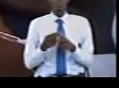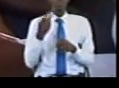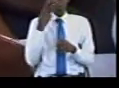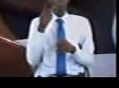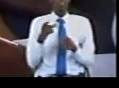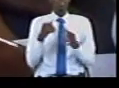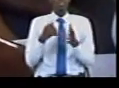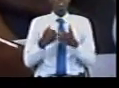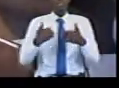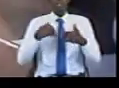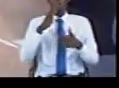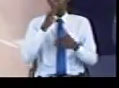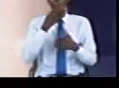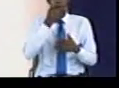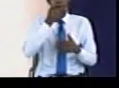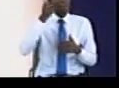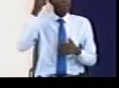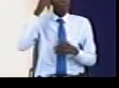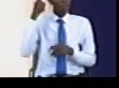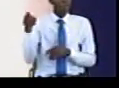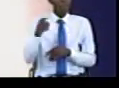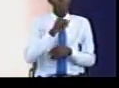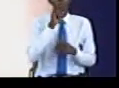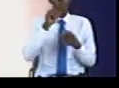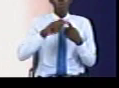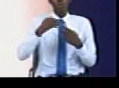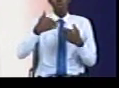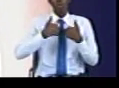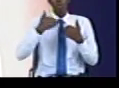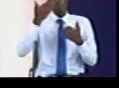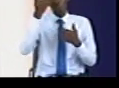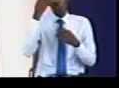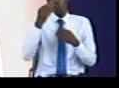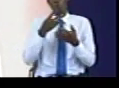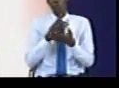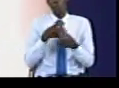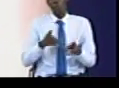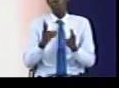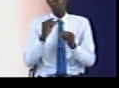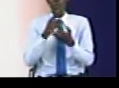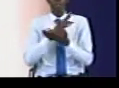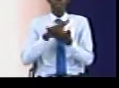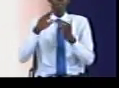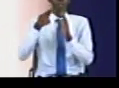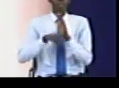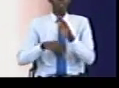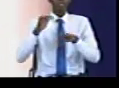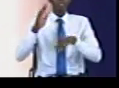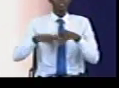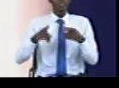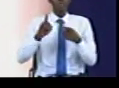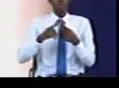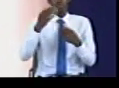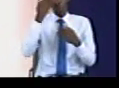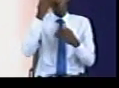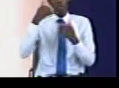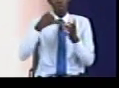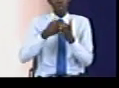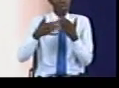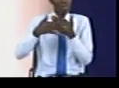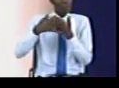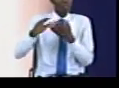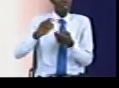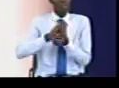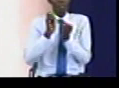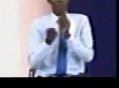for them not to have known the way of righteousness than after they have known it to turn from